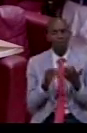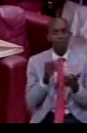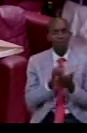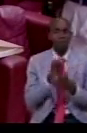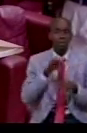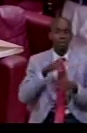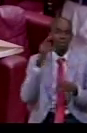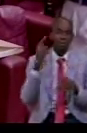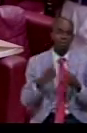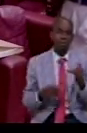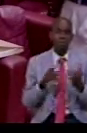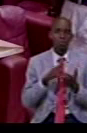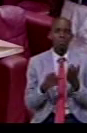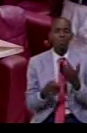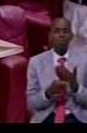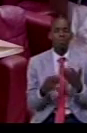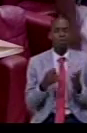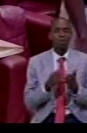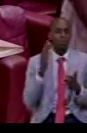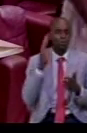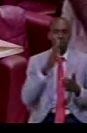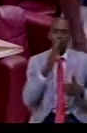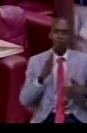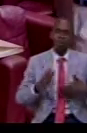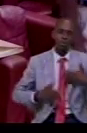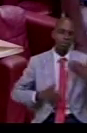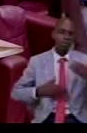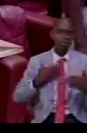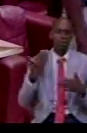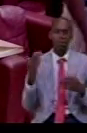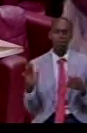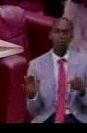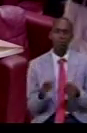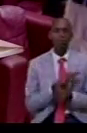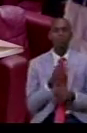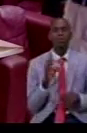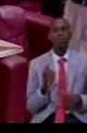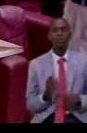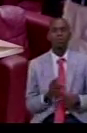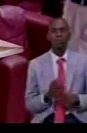joy unlimited from Cameroon to all parts of the world.